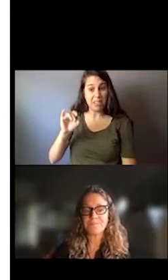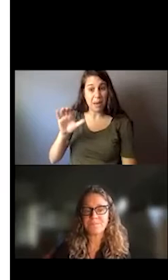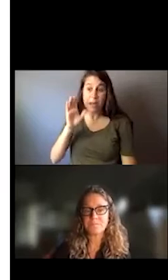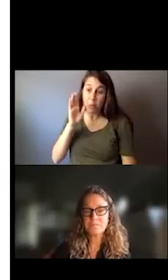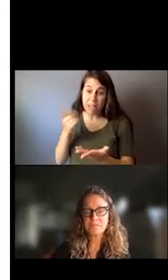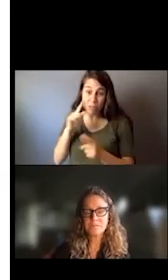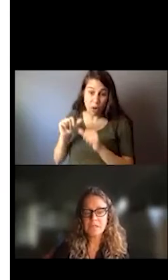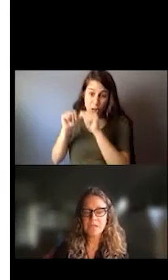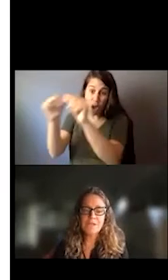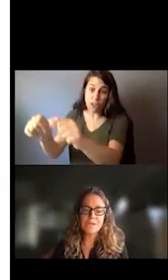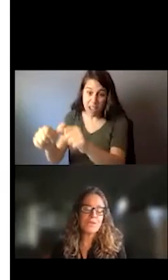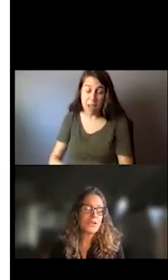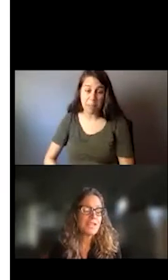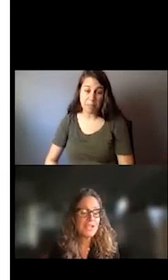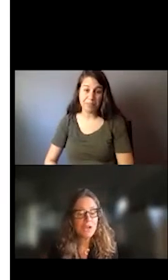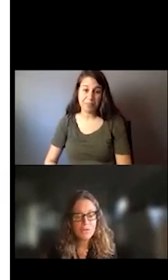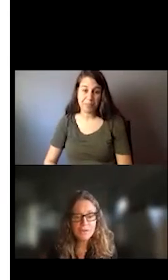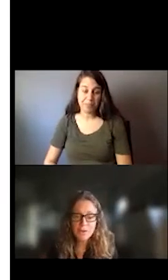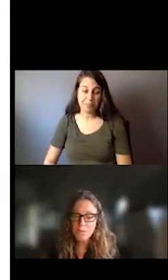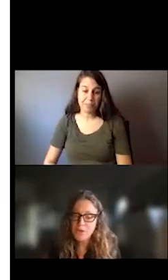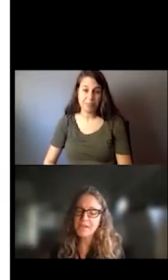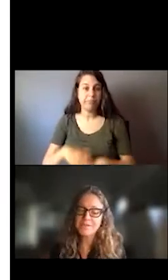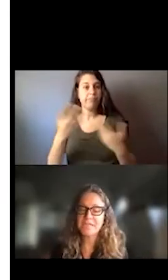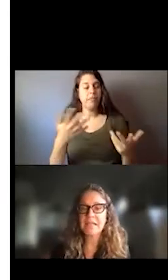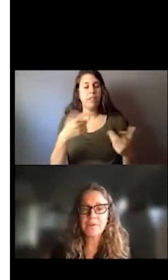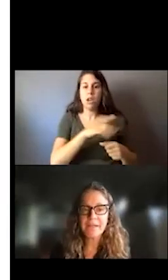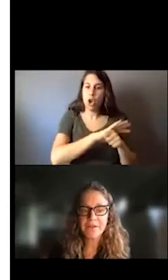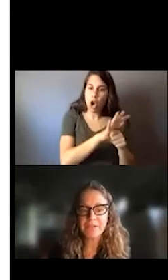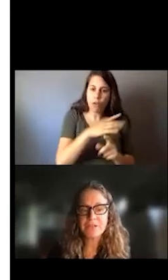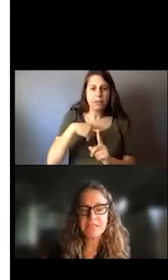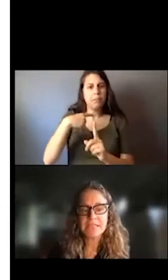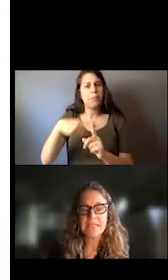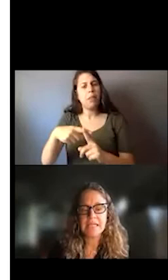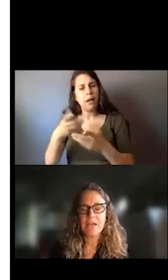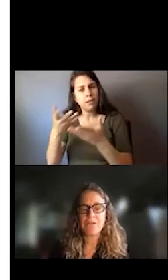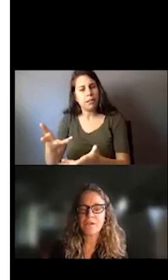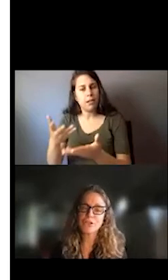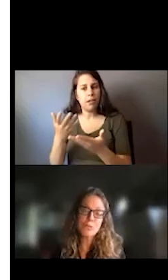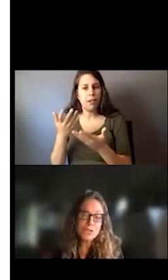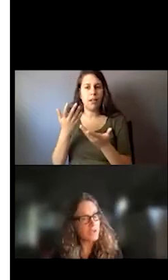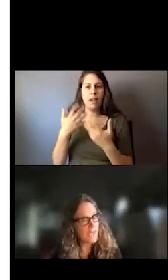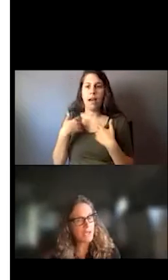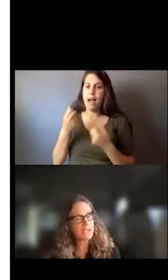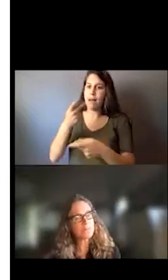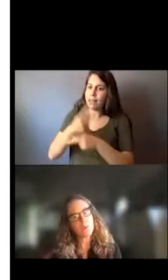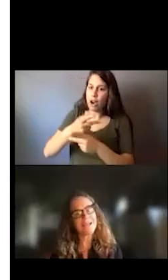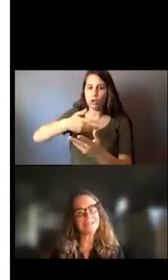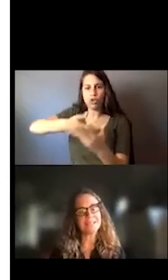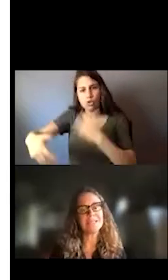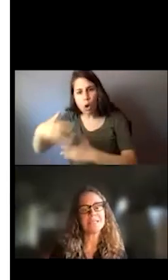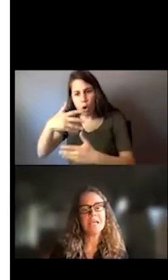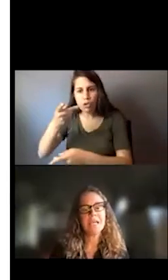lot longer? So if the tragedy of COVID alone weren't enough to accelerate our interest in healthcare social